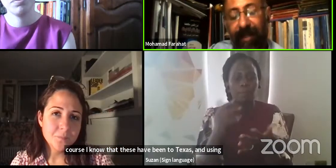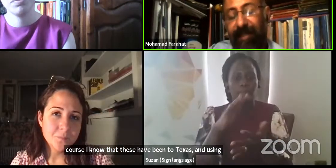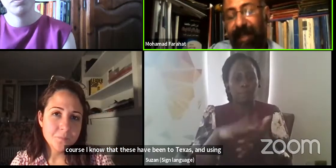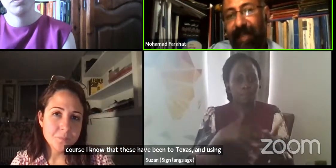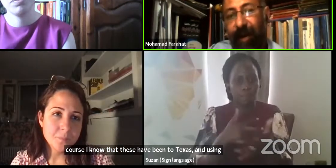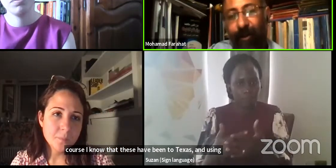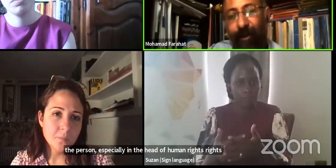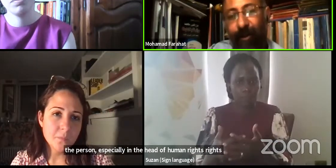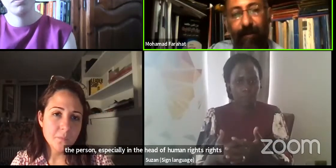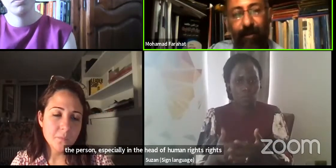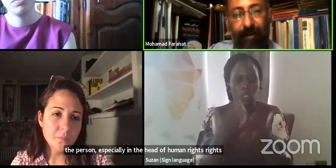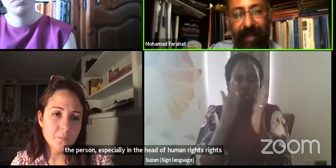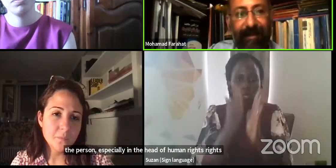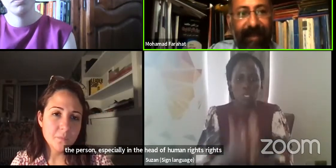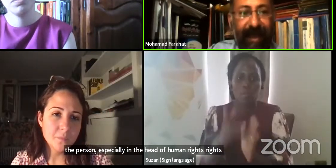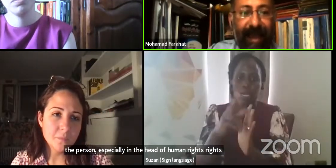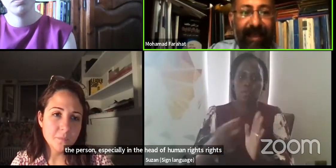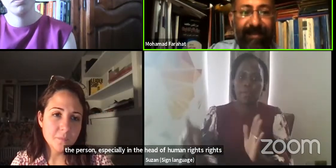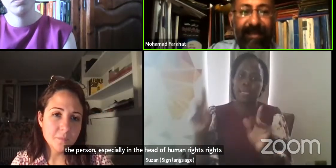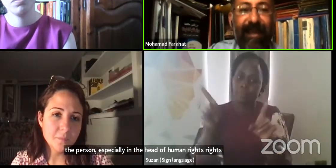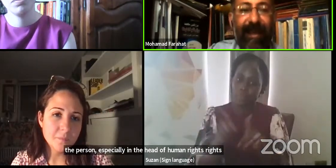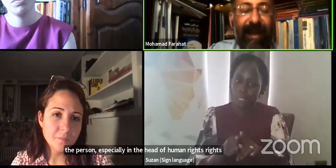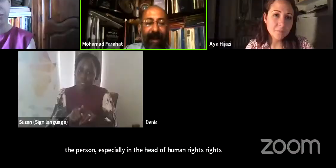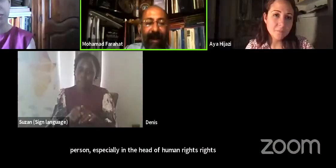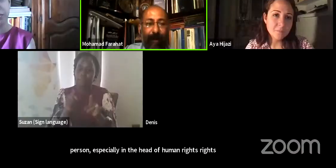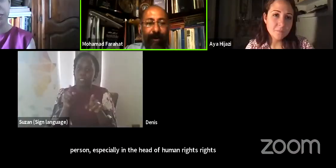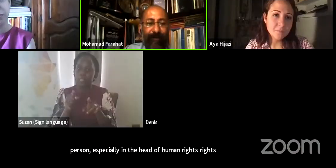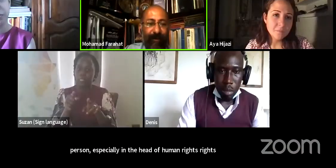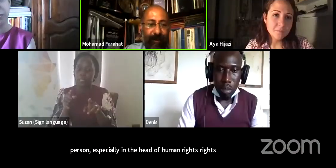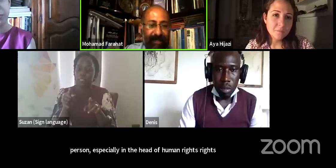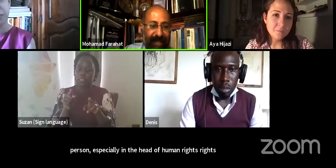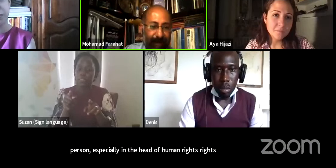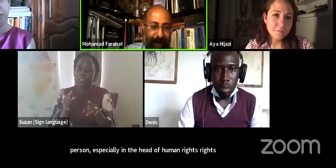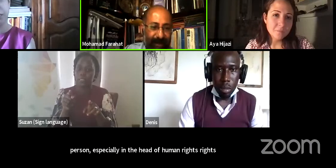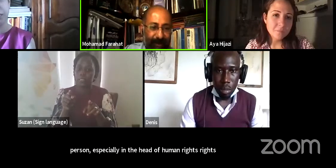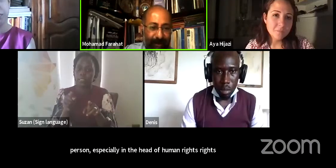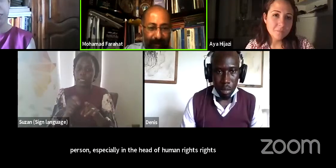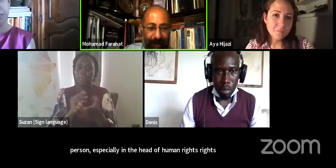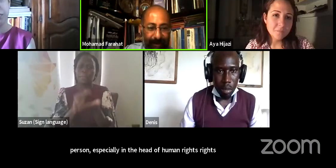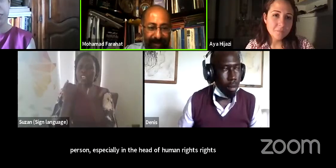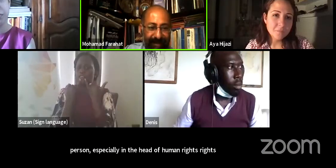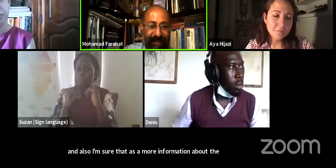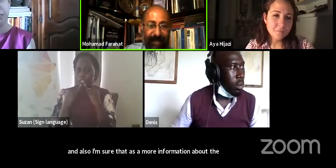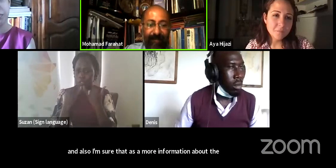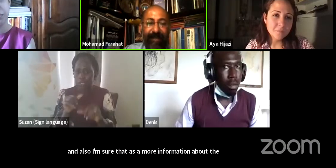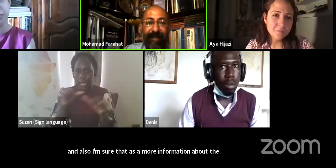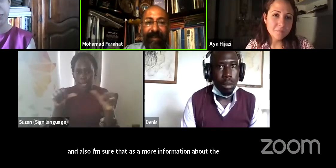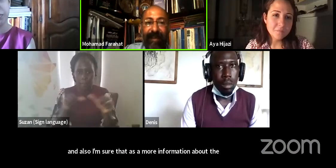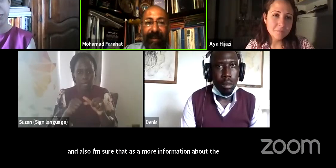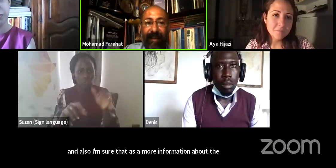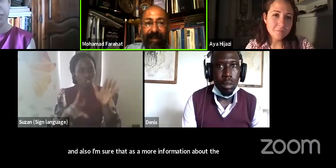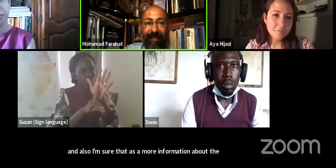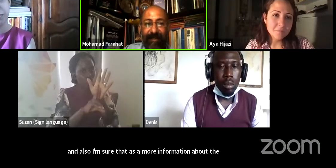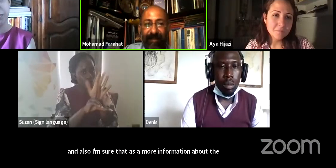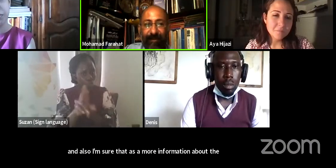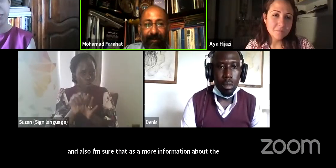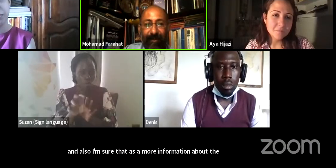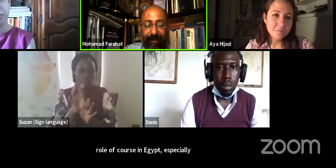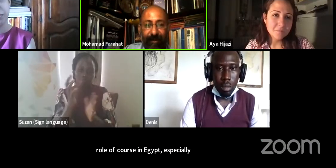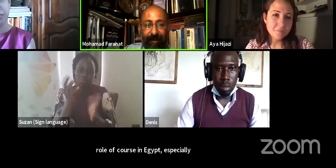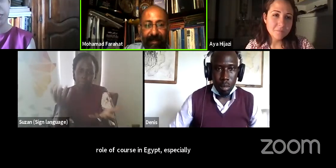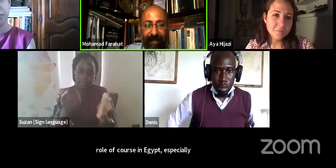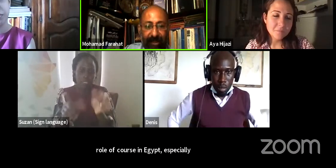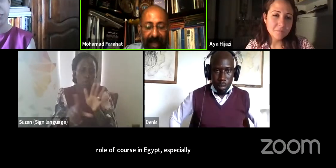human rights. And also, I'm sure that Aya has more information about the role of courts in Egypt, especially